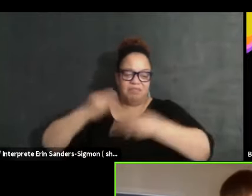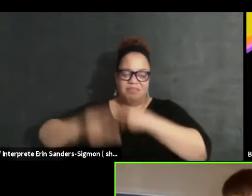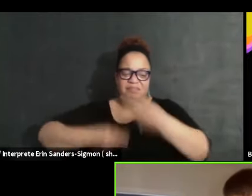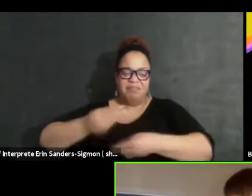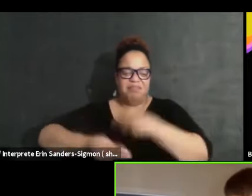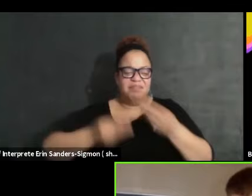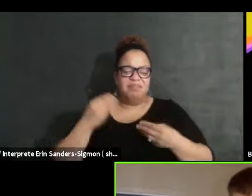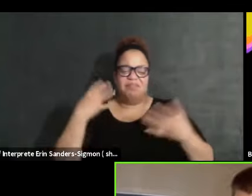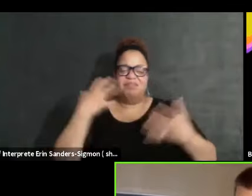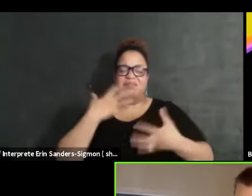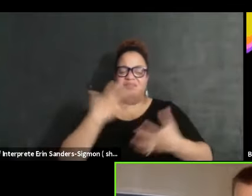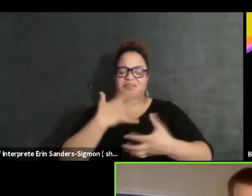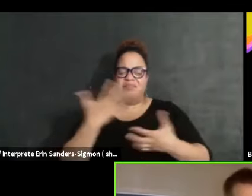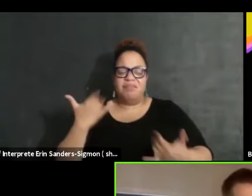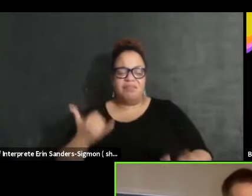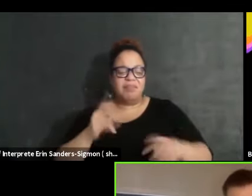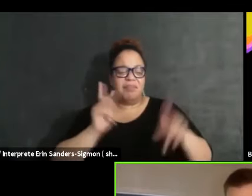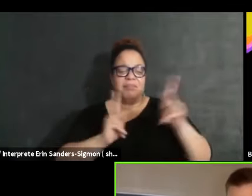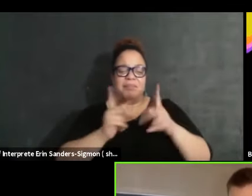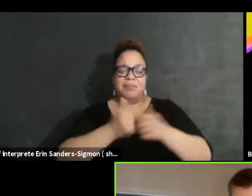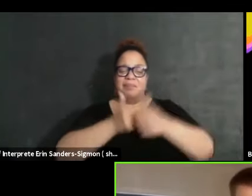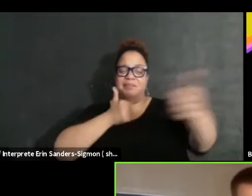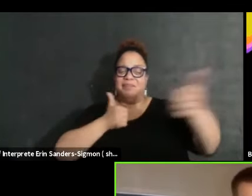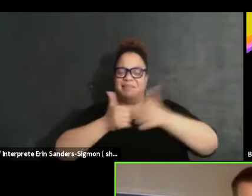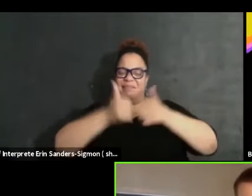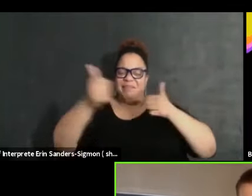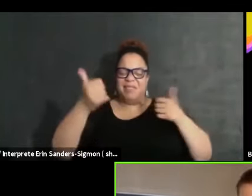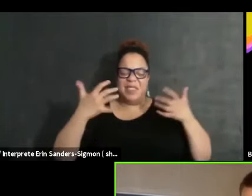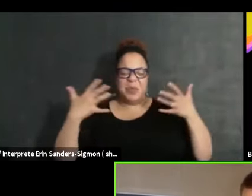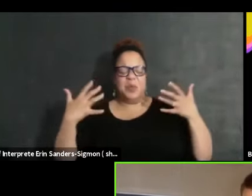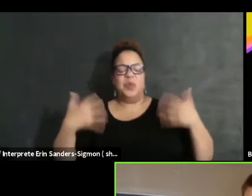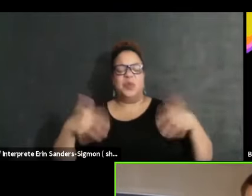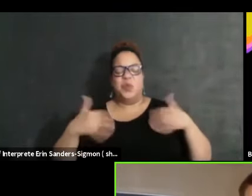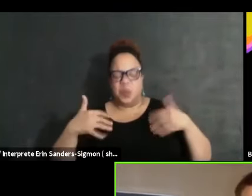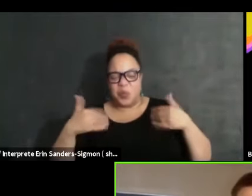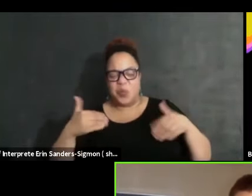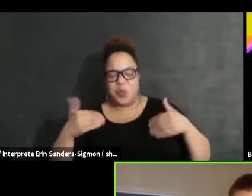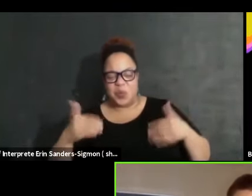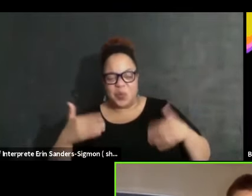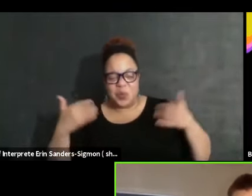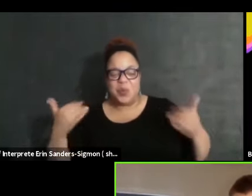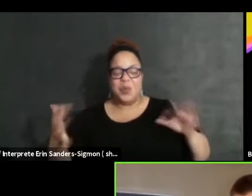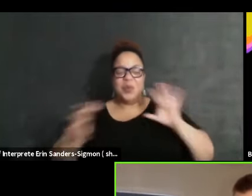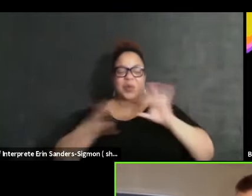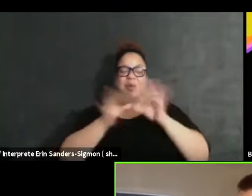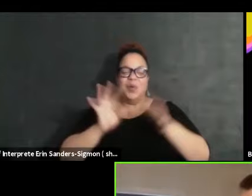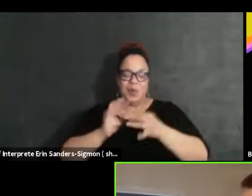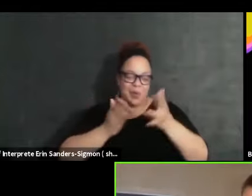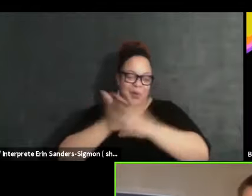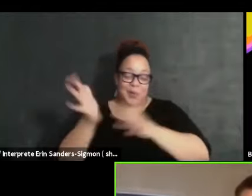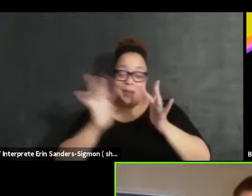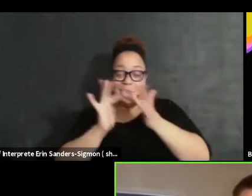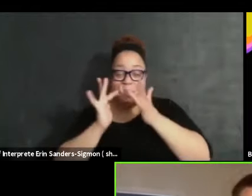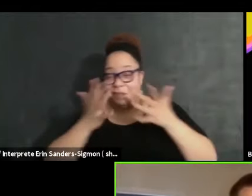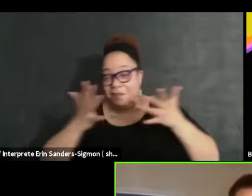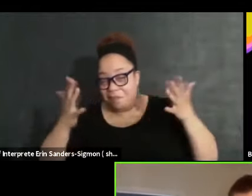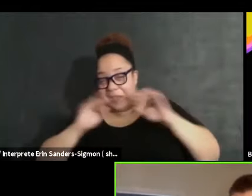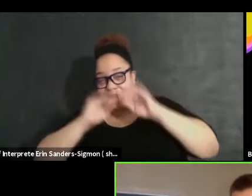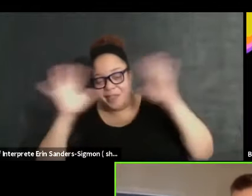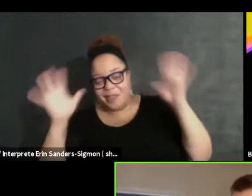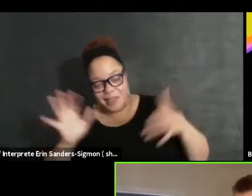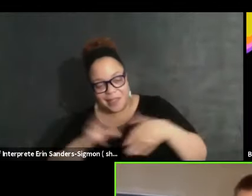through line with each other, young, old, whatever, is the fact that we're multi-hyphenate artists, that we're